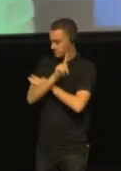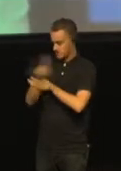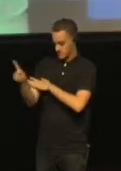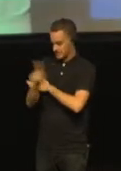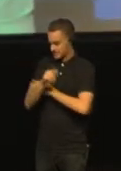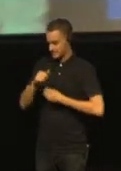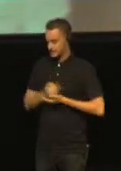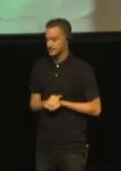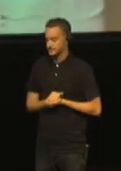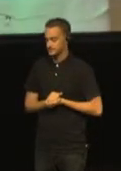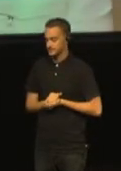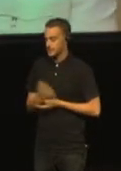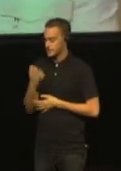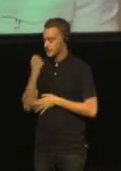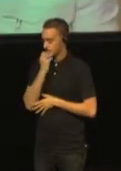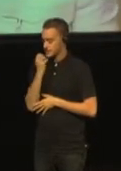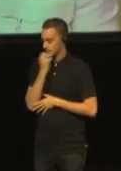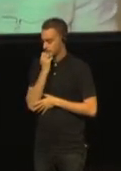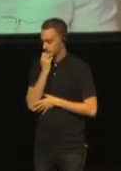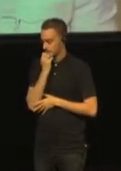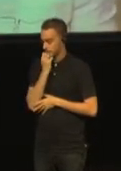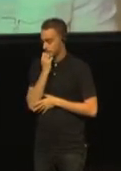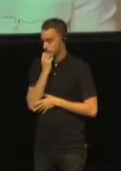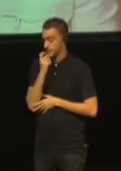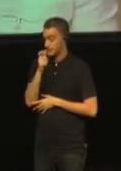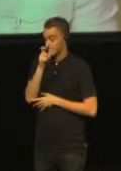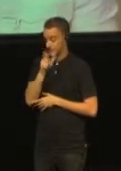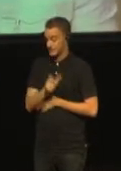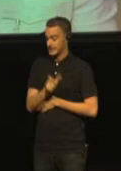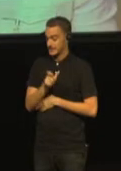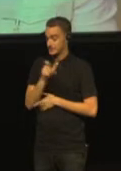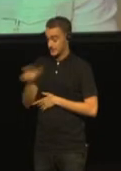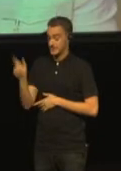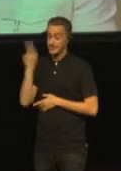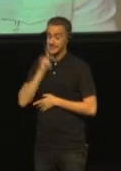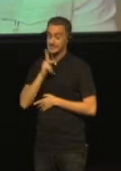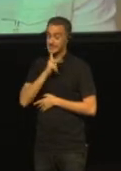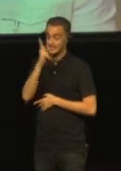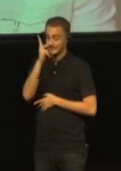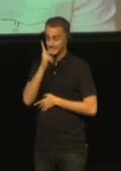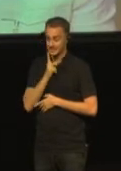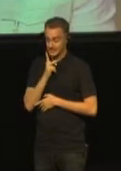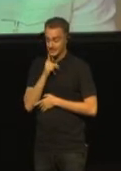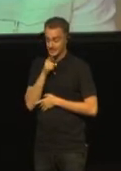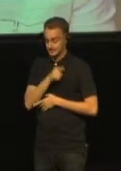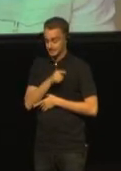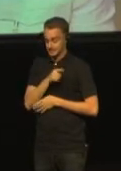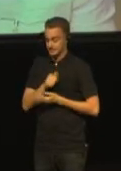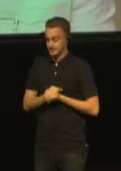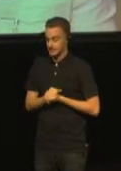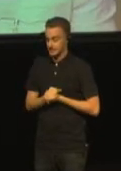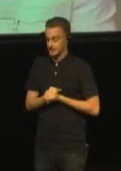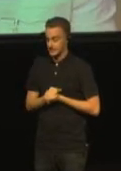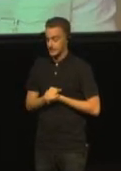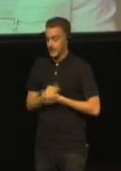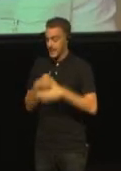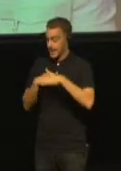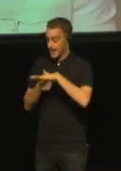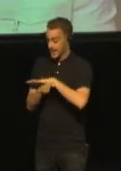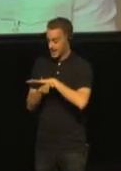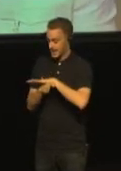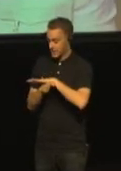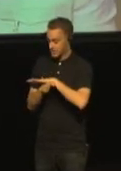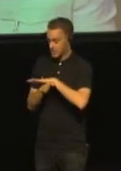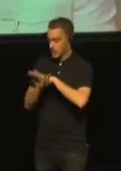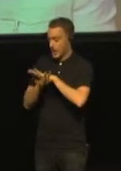necessarily accessible to deafblind people who must use the phone, internet, or face-to-face to get an appointment. And rarely,